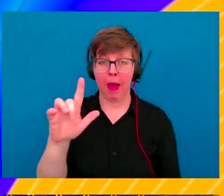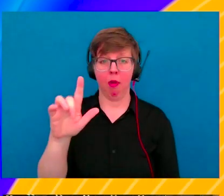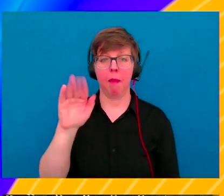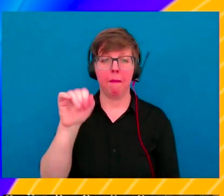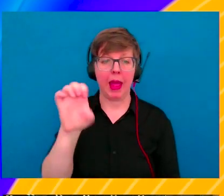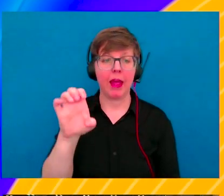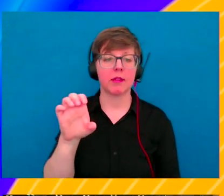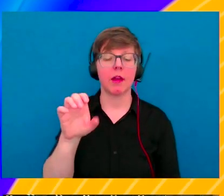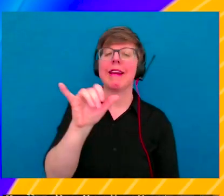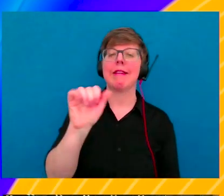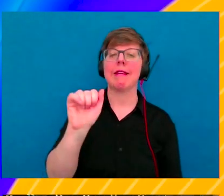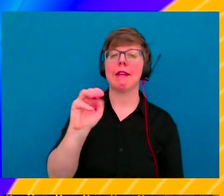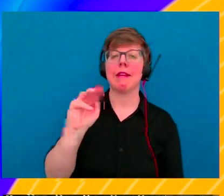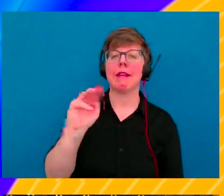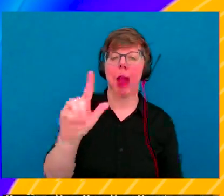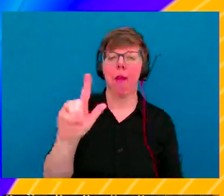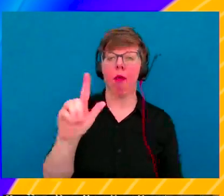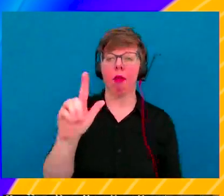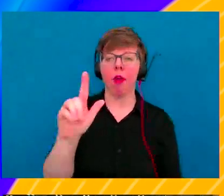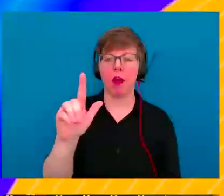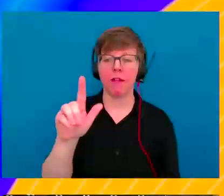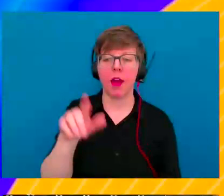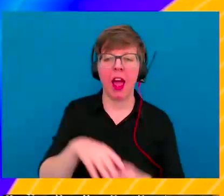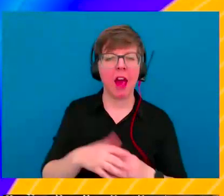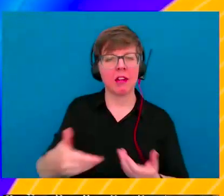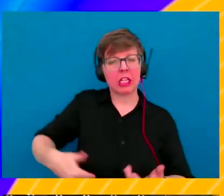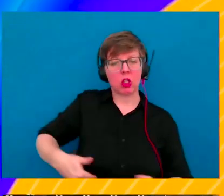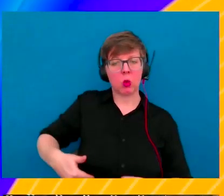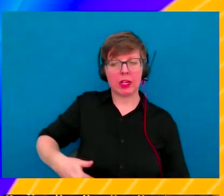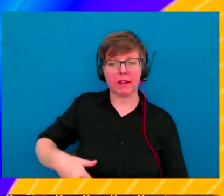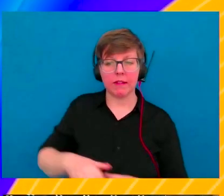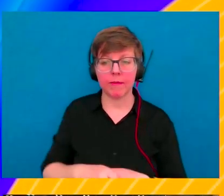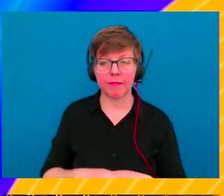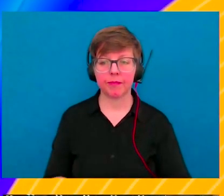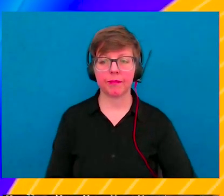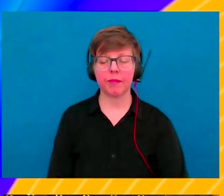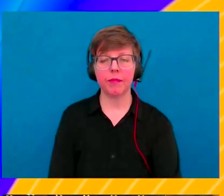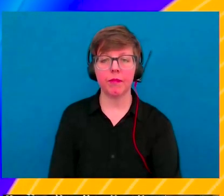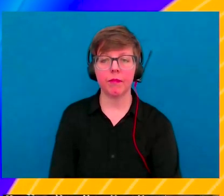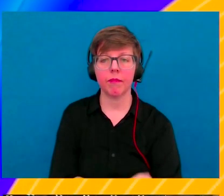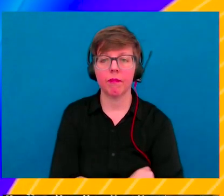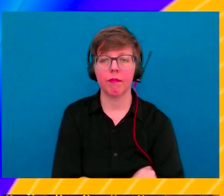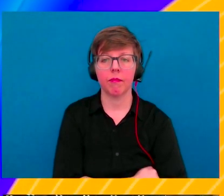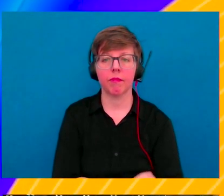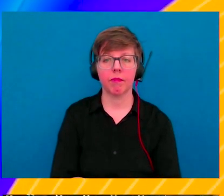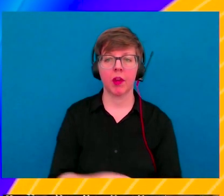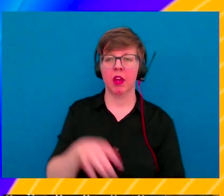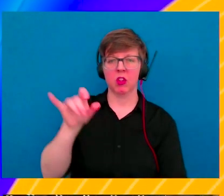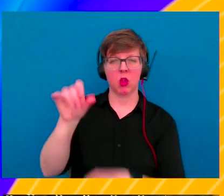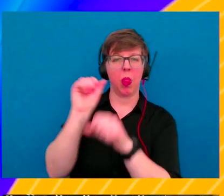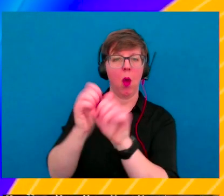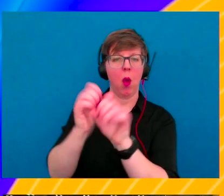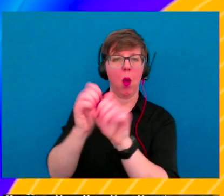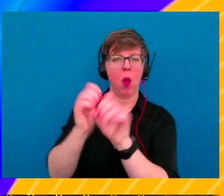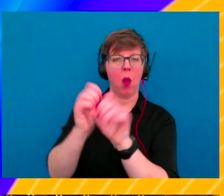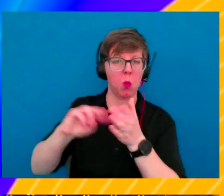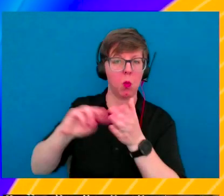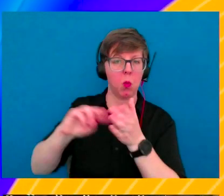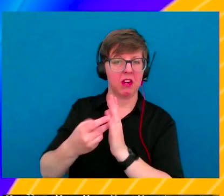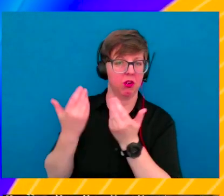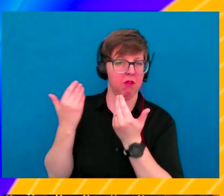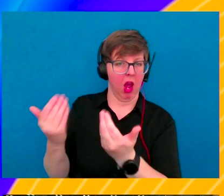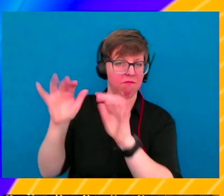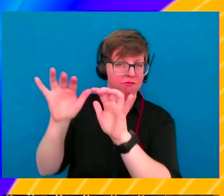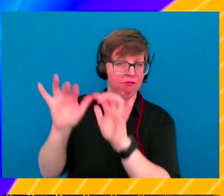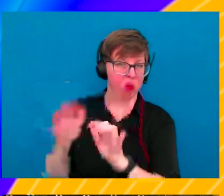actually write GitHub Actions to run natively inside of our workflows as well. So I'm just going to grab this workflow definition I wrote. But